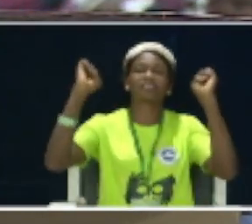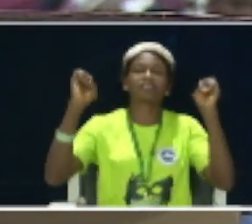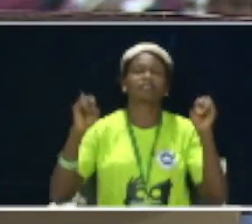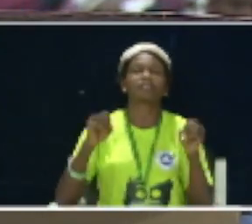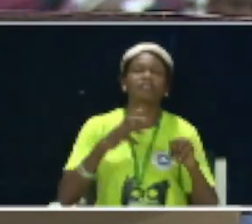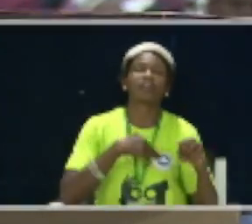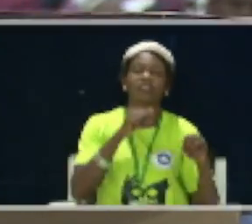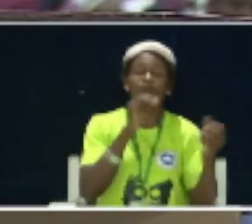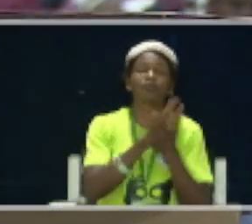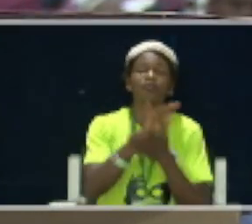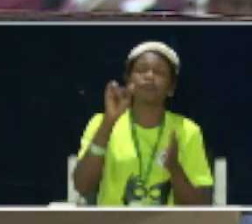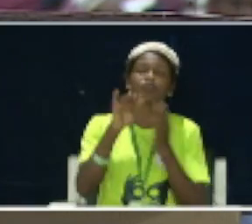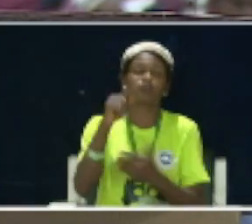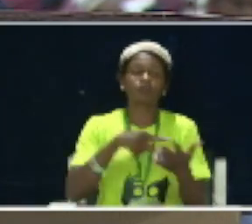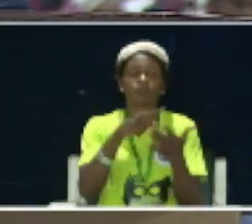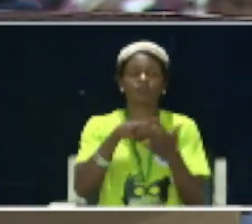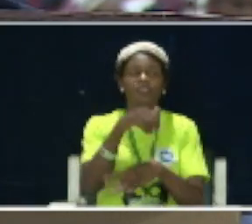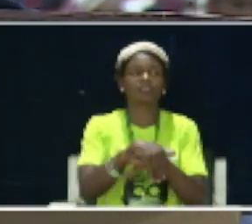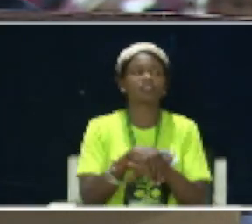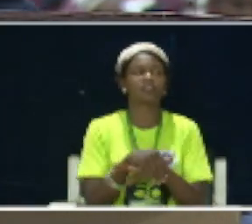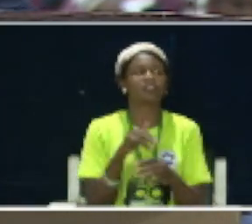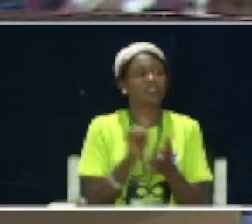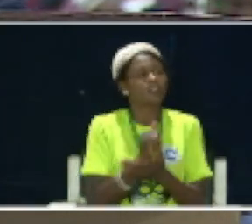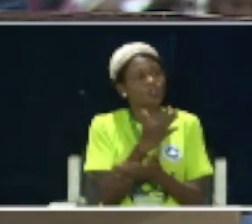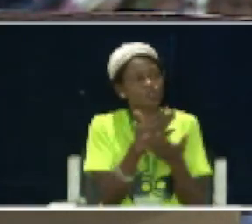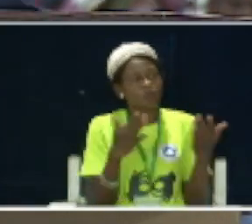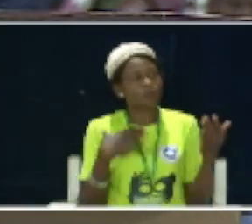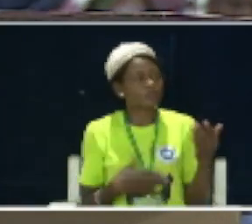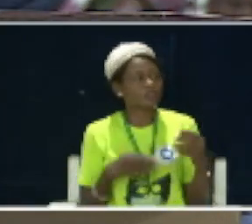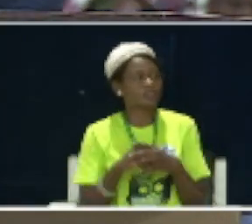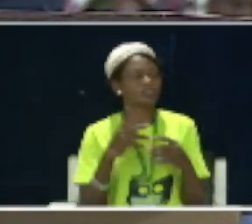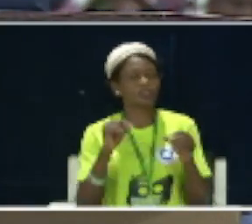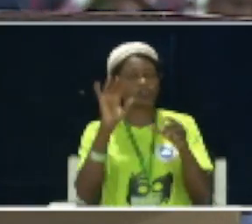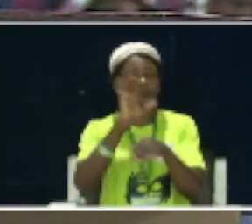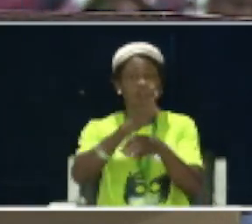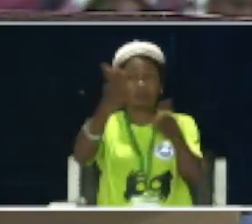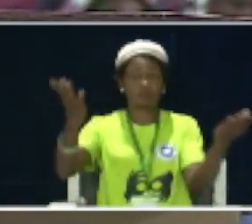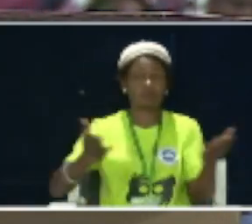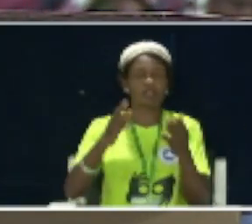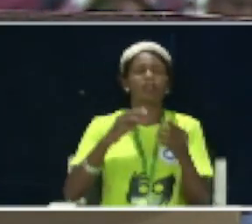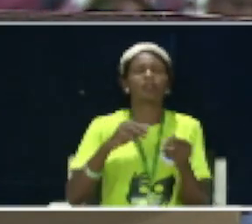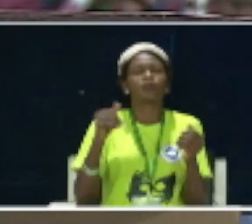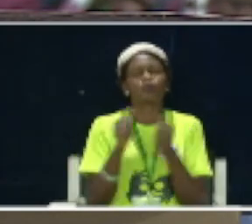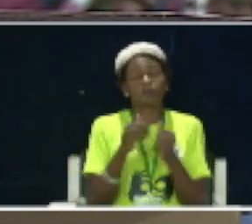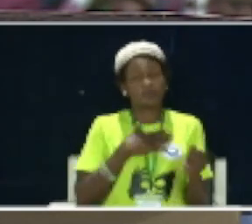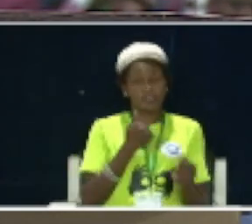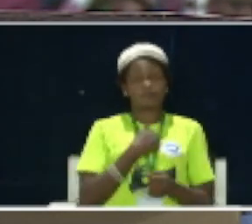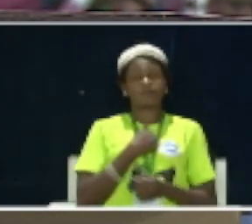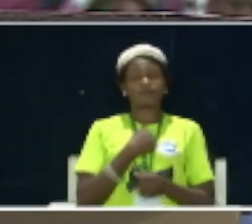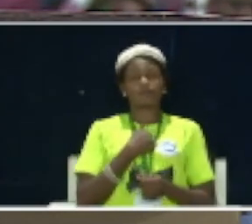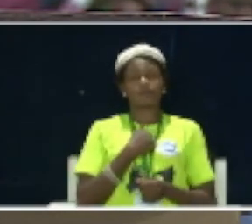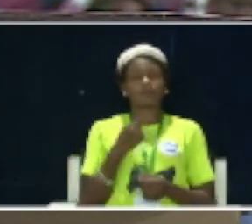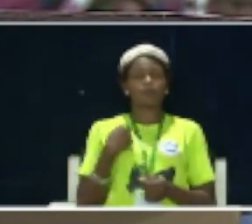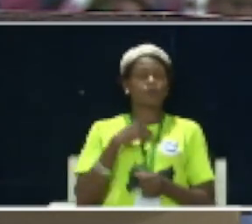I'm believing God tonight that somebody in the congregation, along with myself,